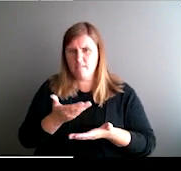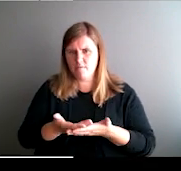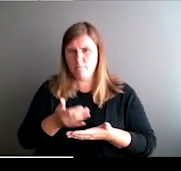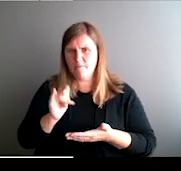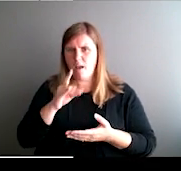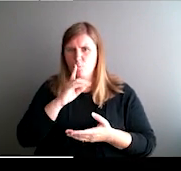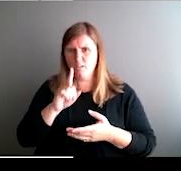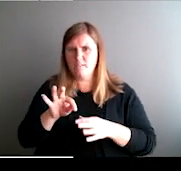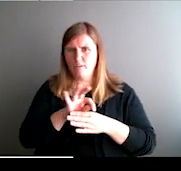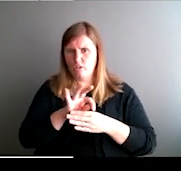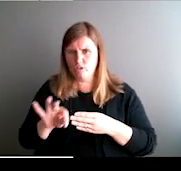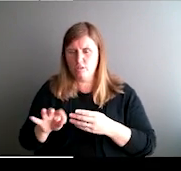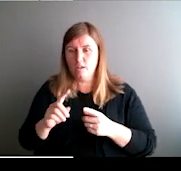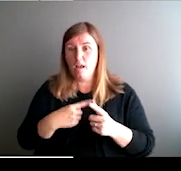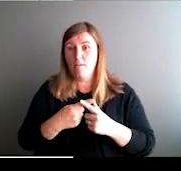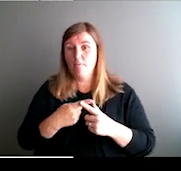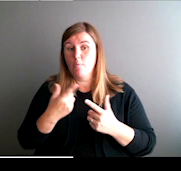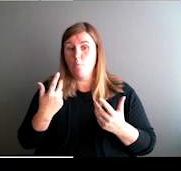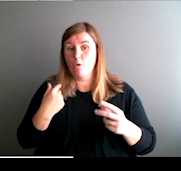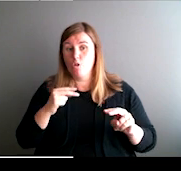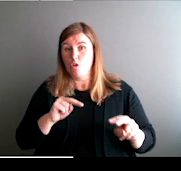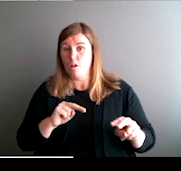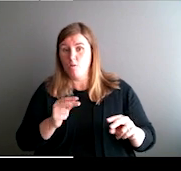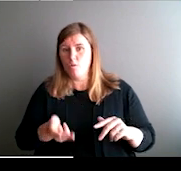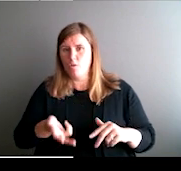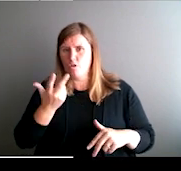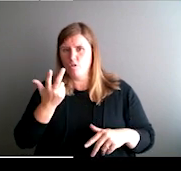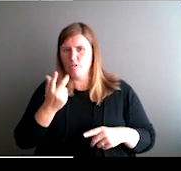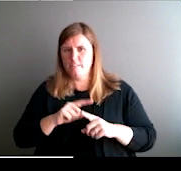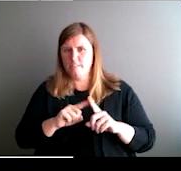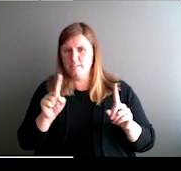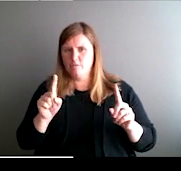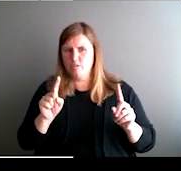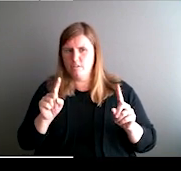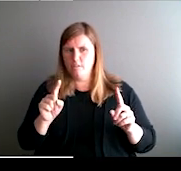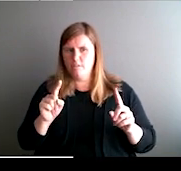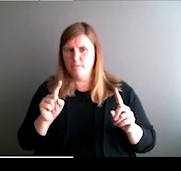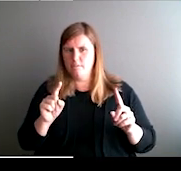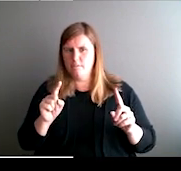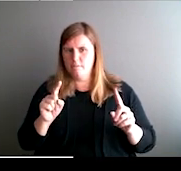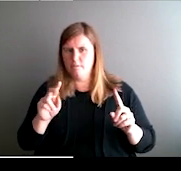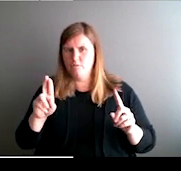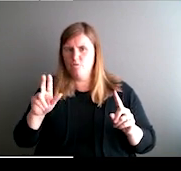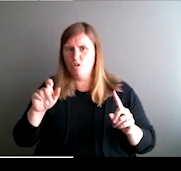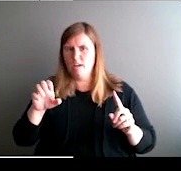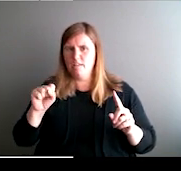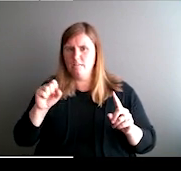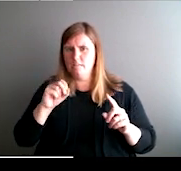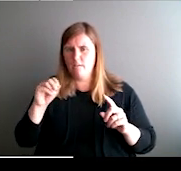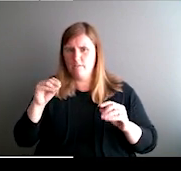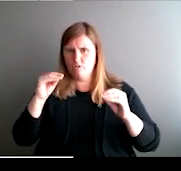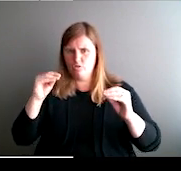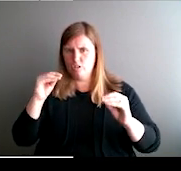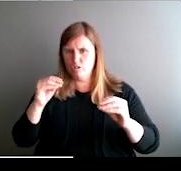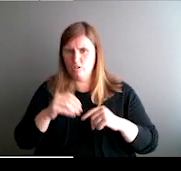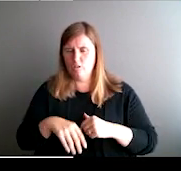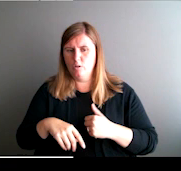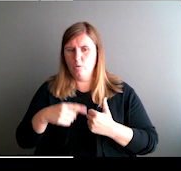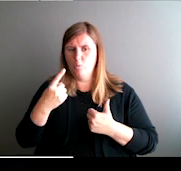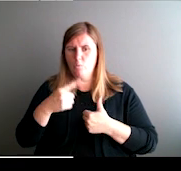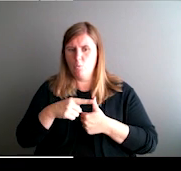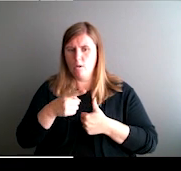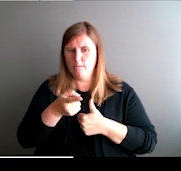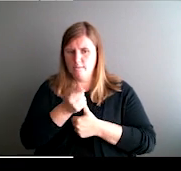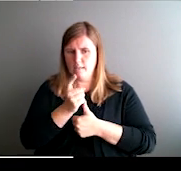function. And what you're looking at are the 3 different rates of instruction. You see 1